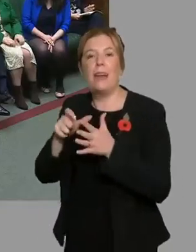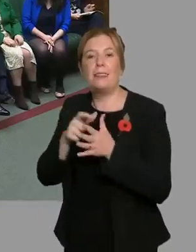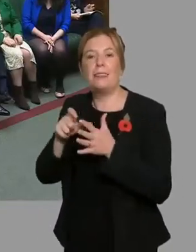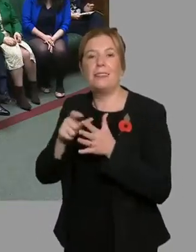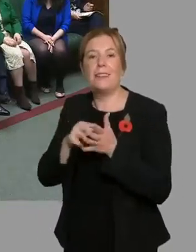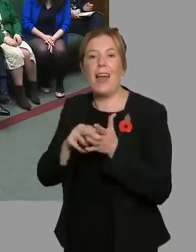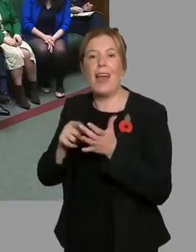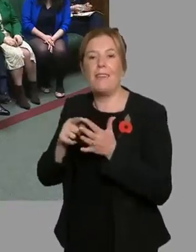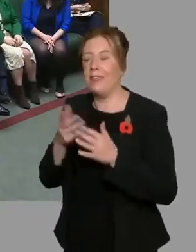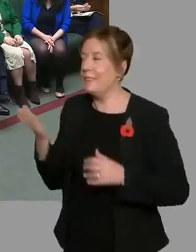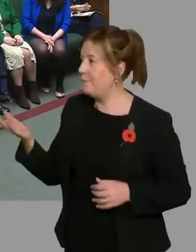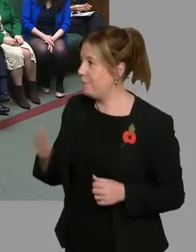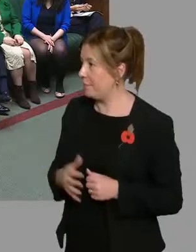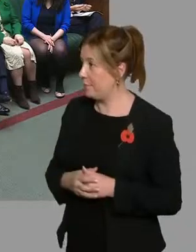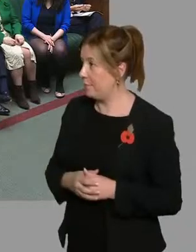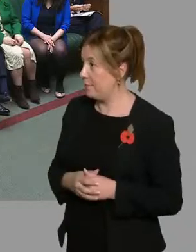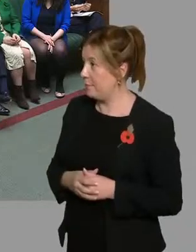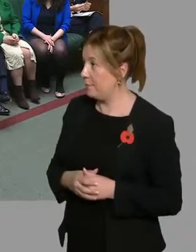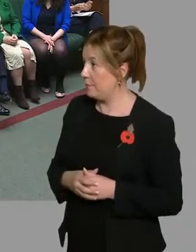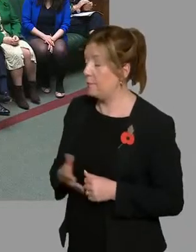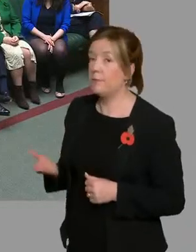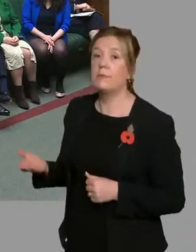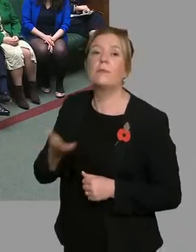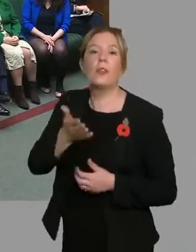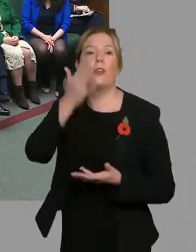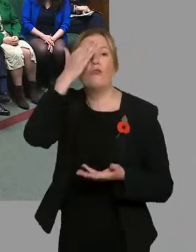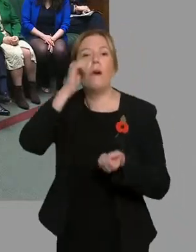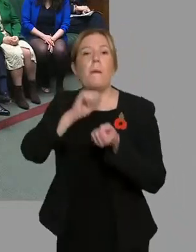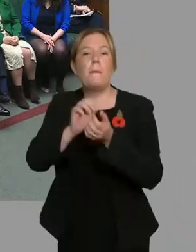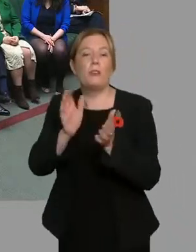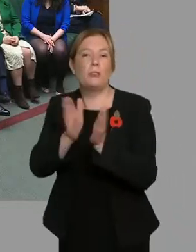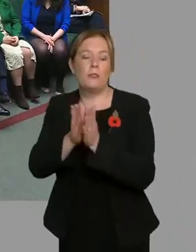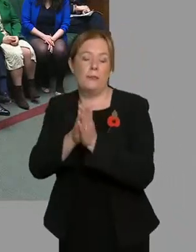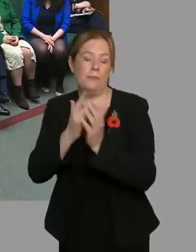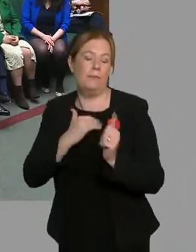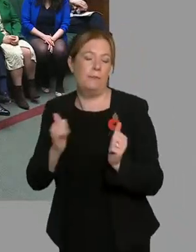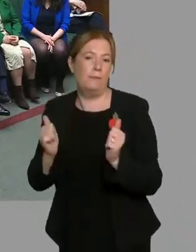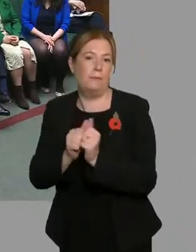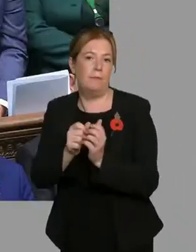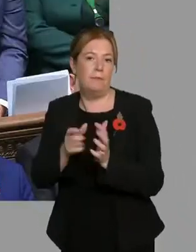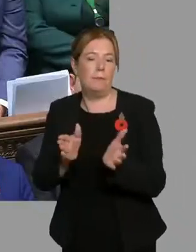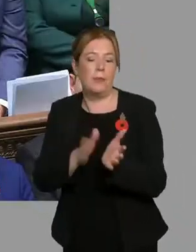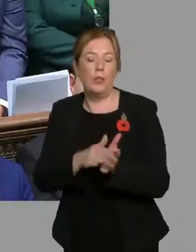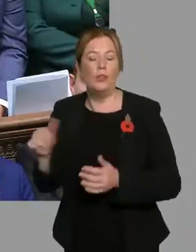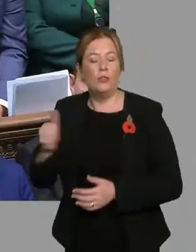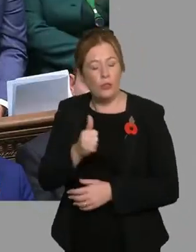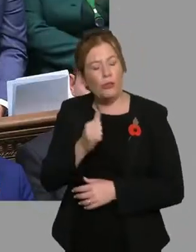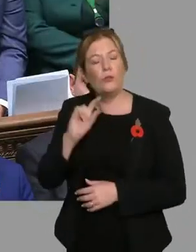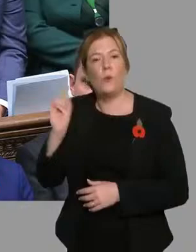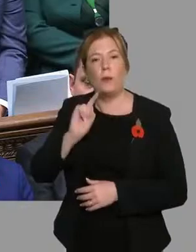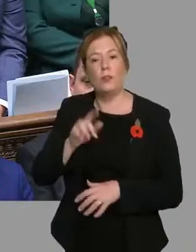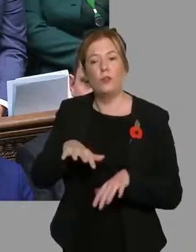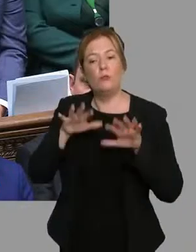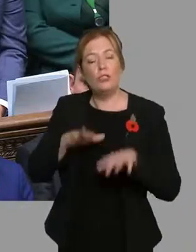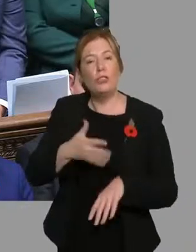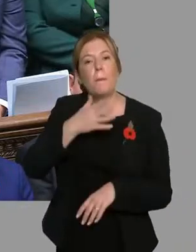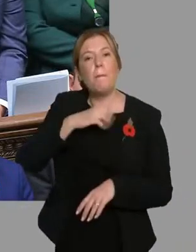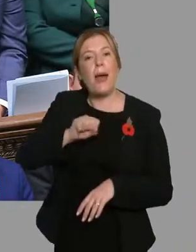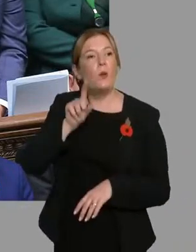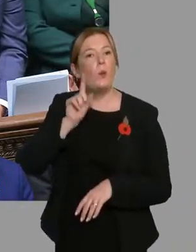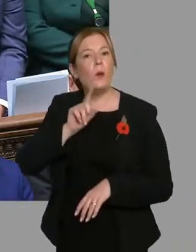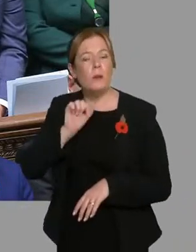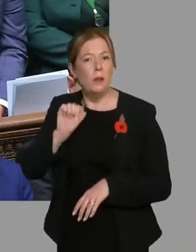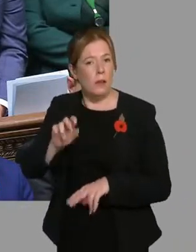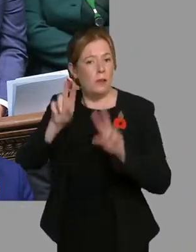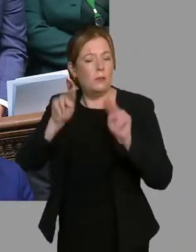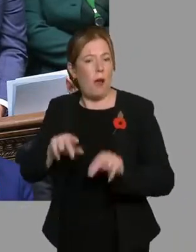Remembrance Sunday? We must always remember the brave British men and women who gave their lives for our country. And can I join